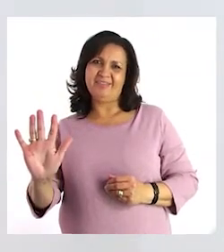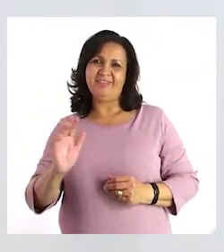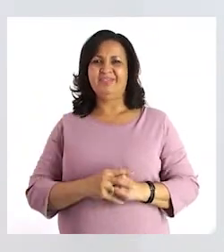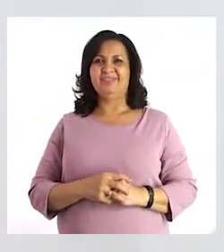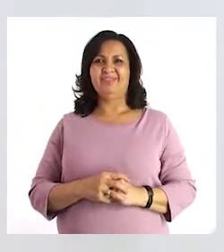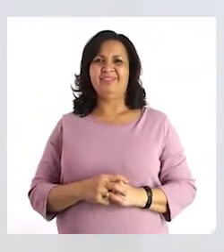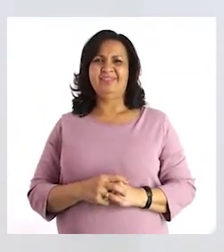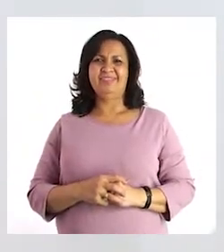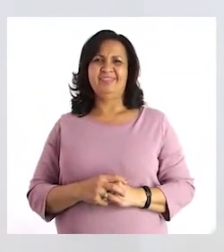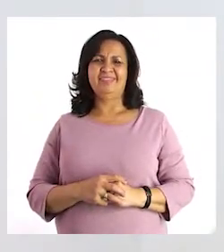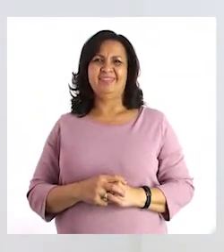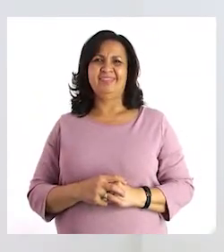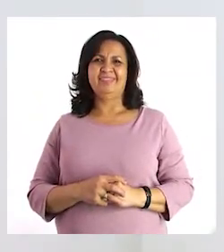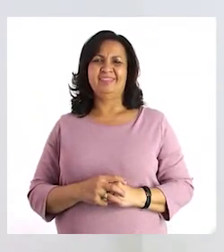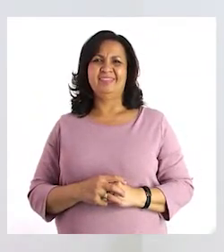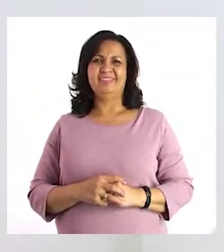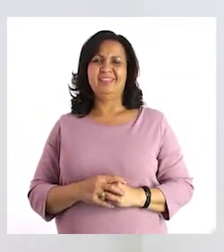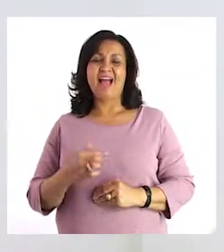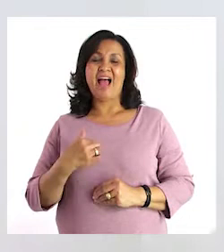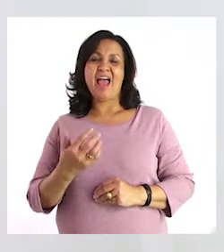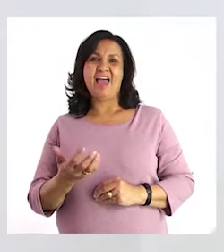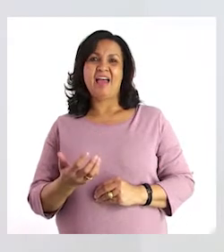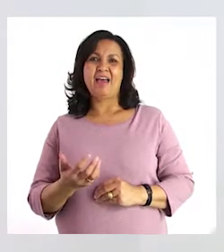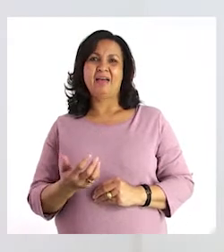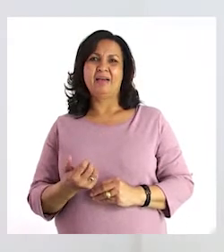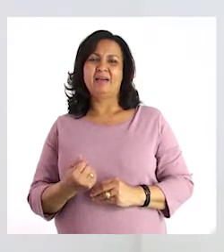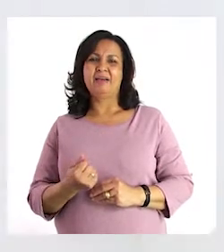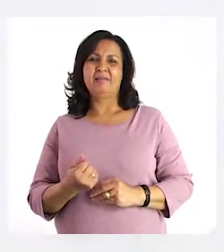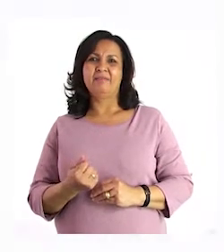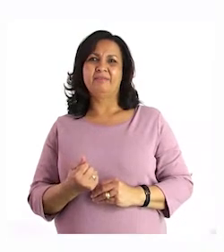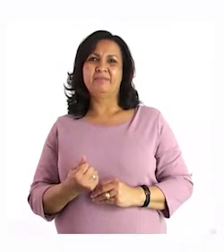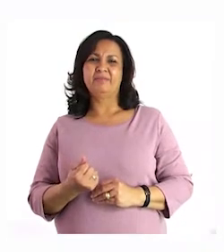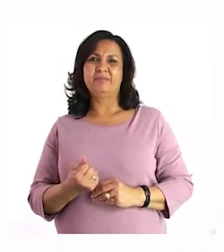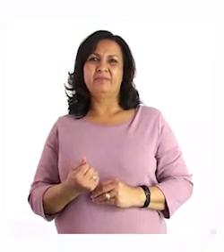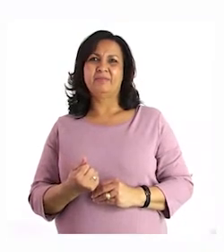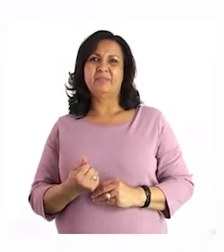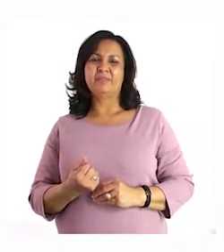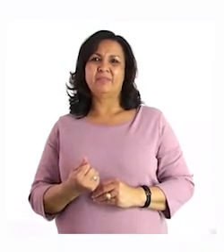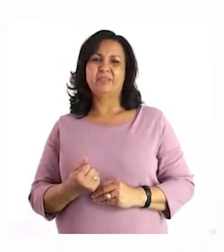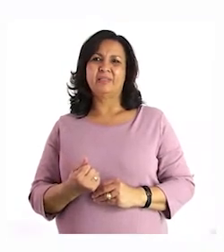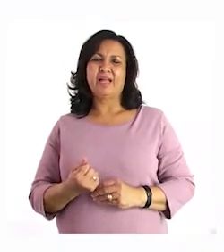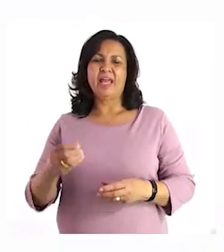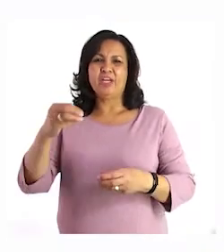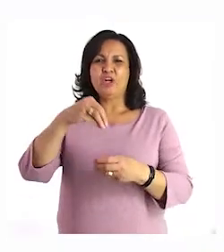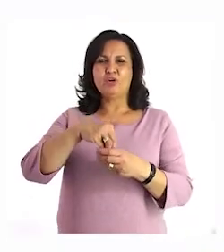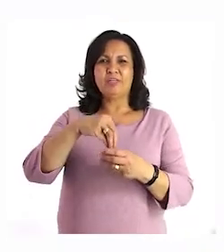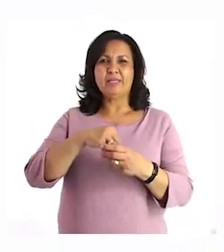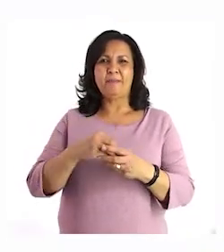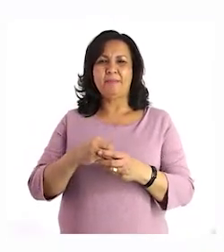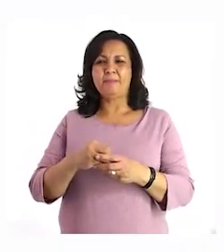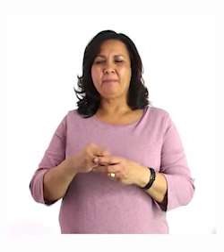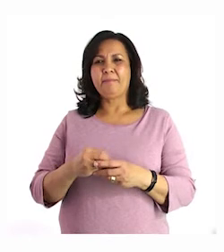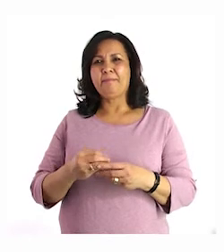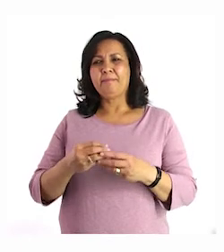5. Well, friends, I have a little bit of a challenge for you because I included some bigger numbers just